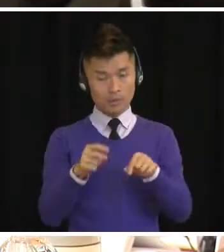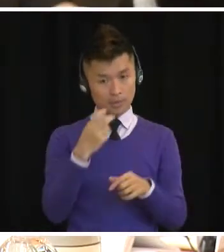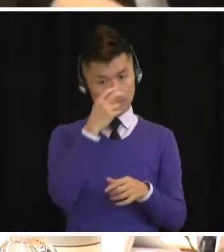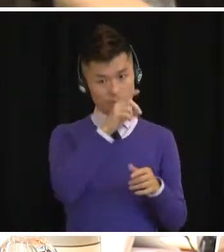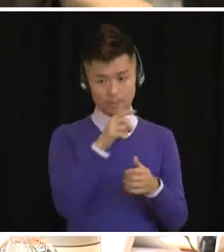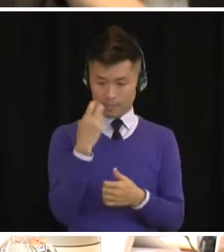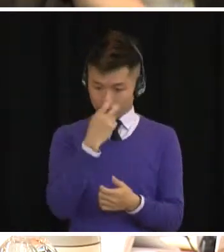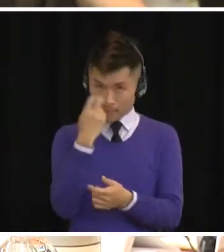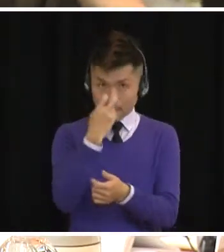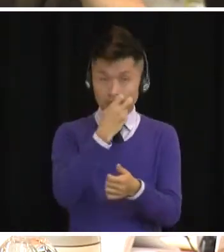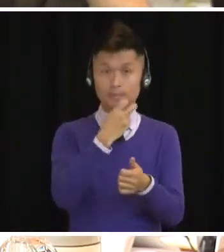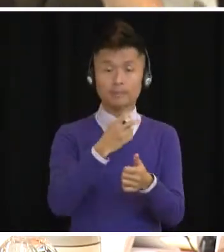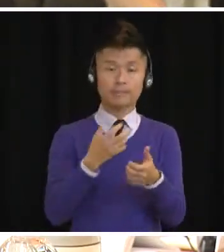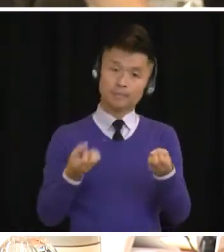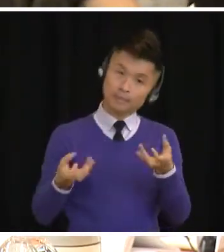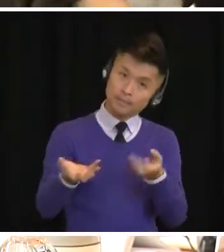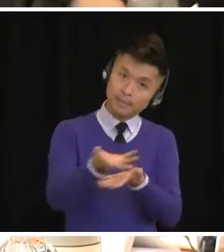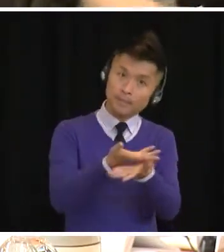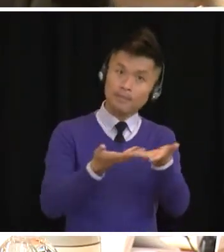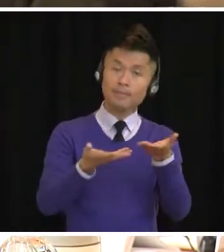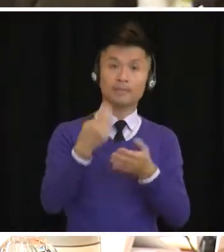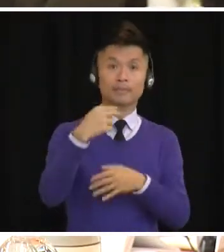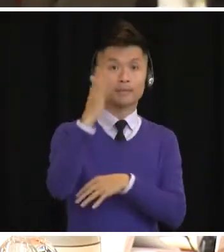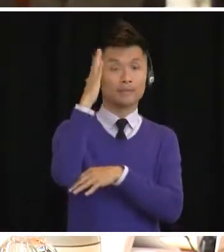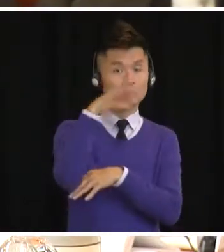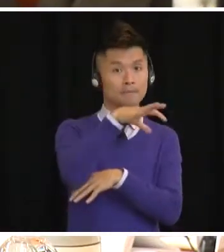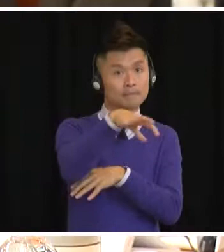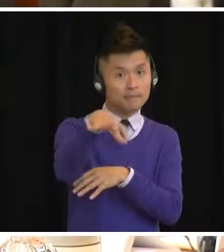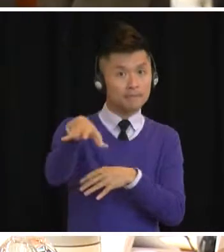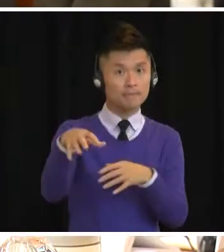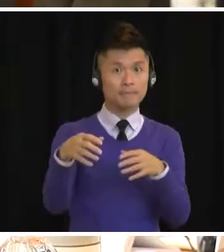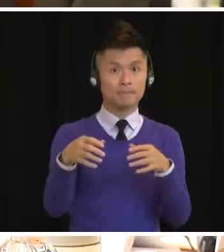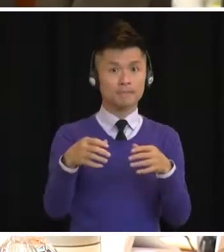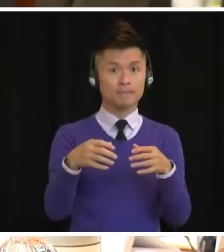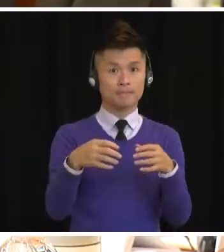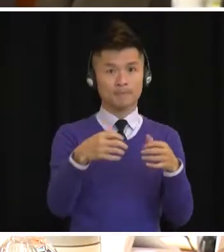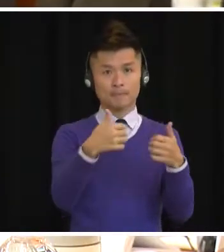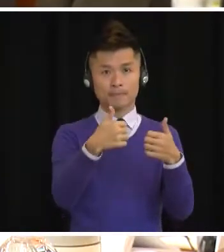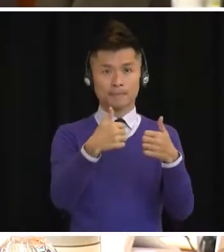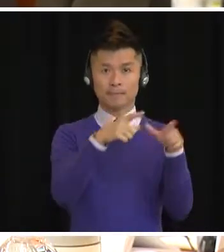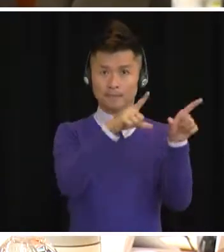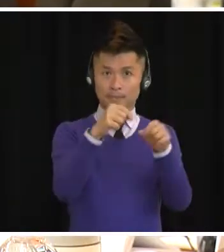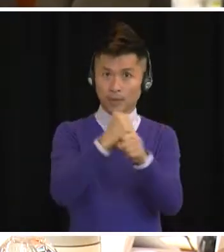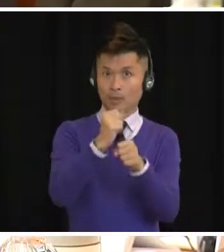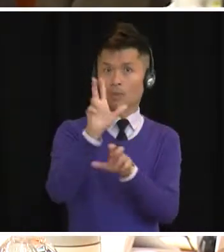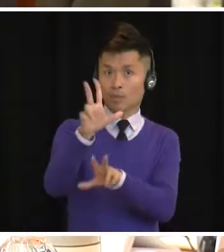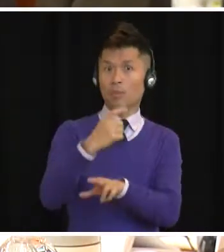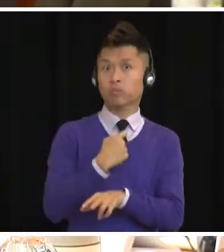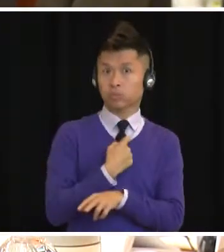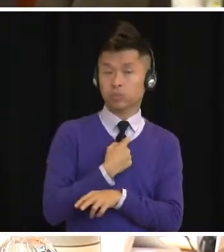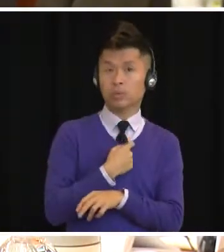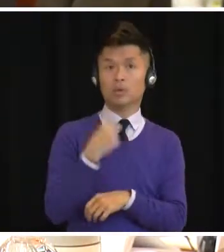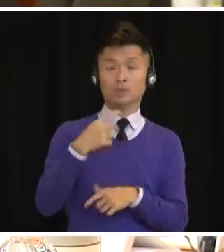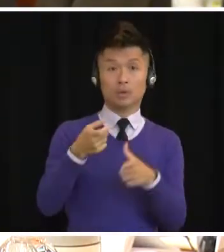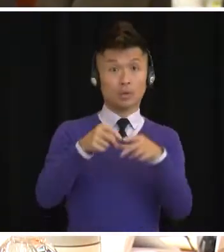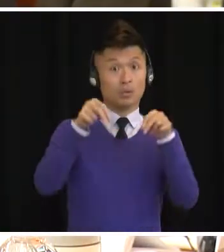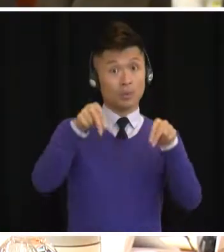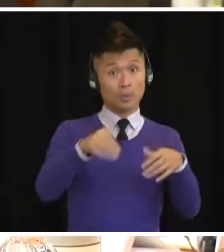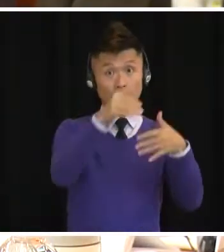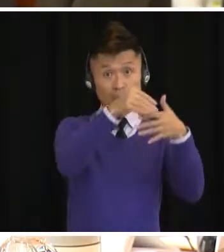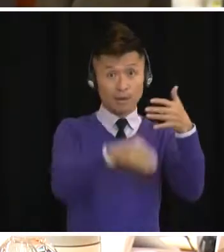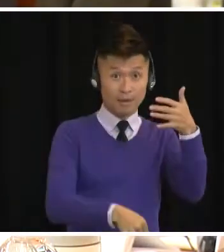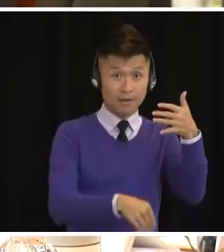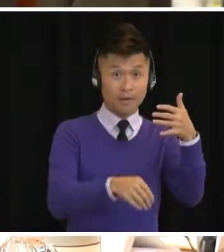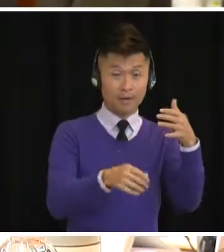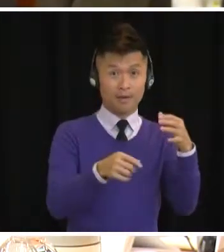itself. They also work together to encourage all government agencies to